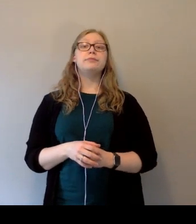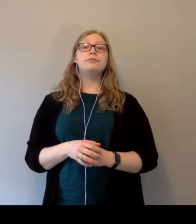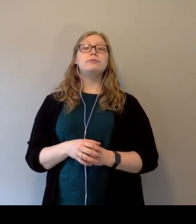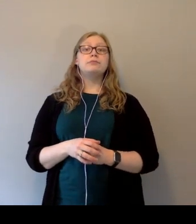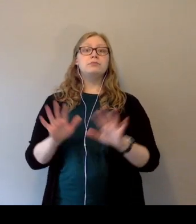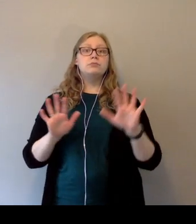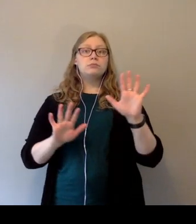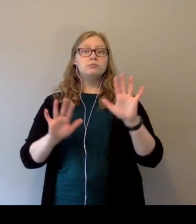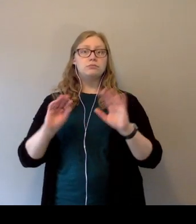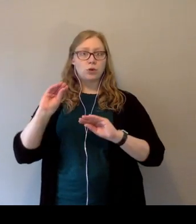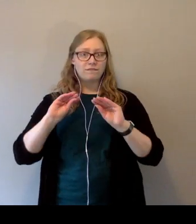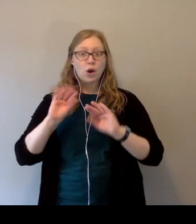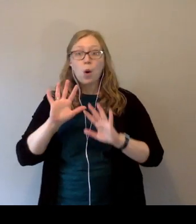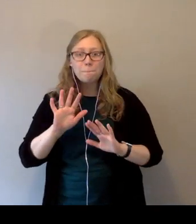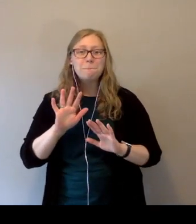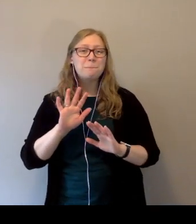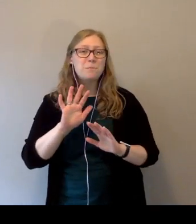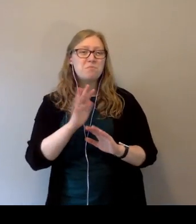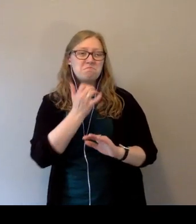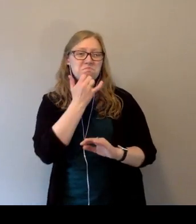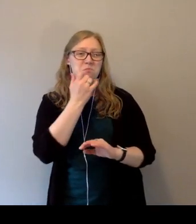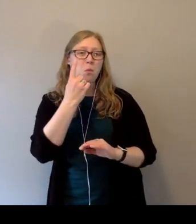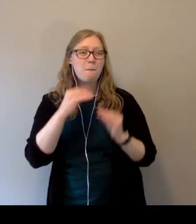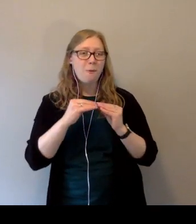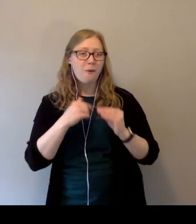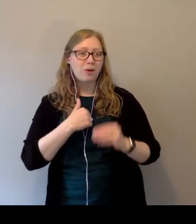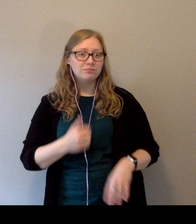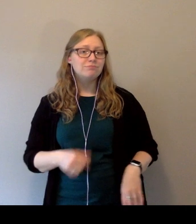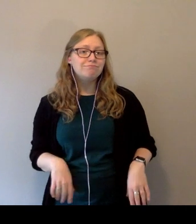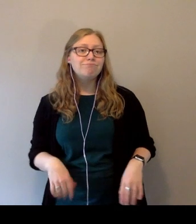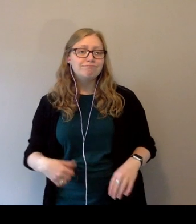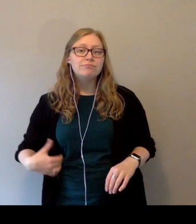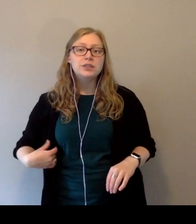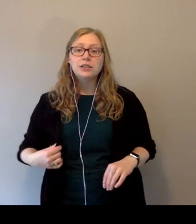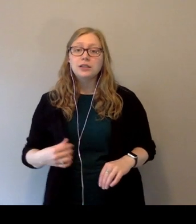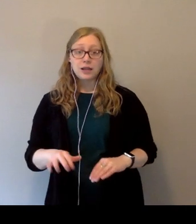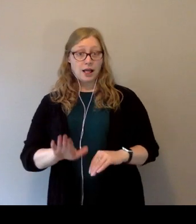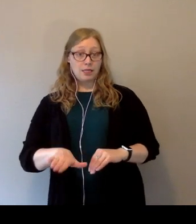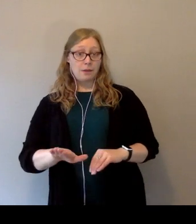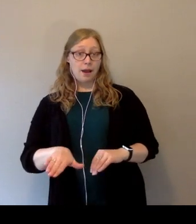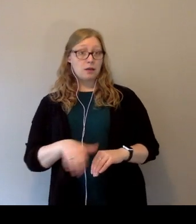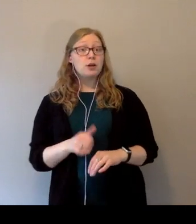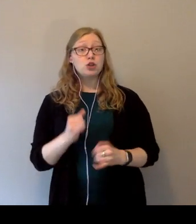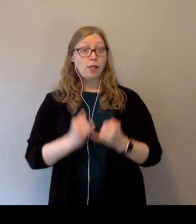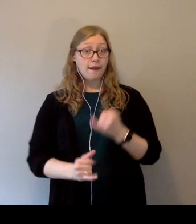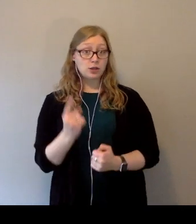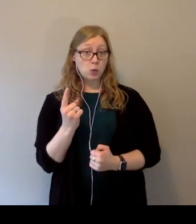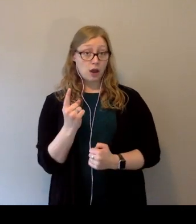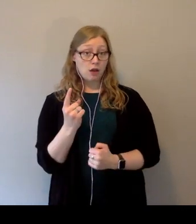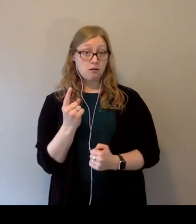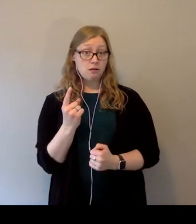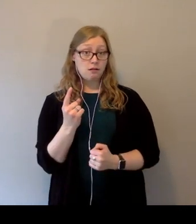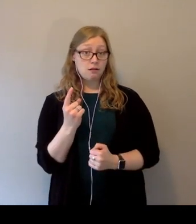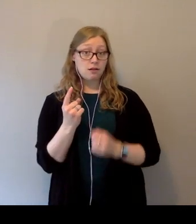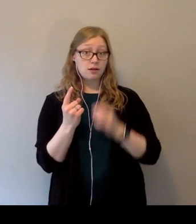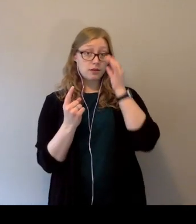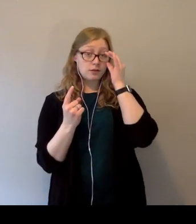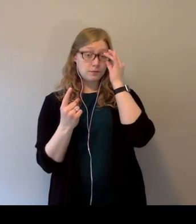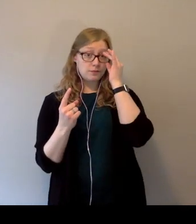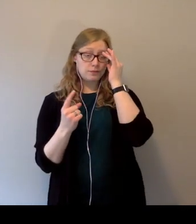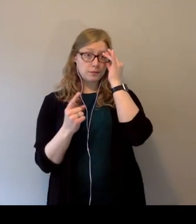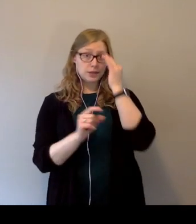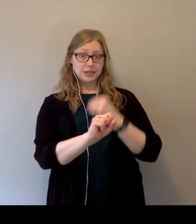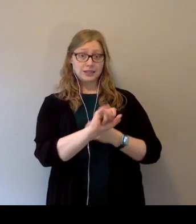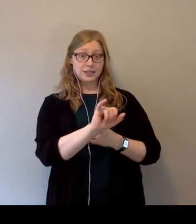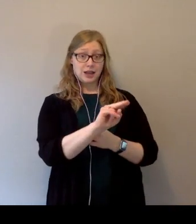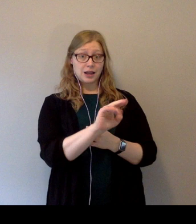Oops, it looks like we got one more on the bottom. And so this last one is the sine of theta divided